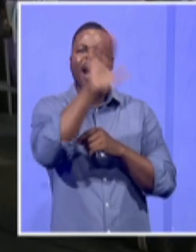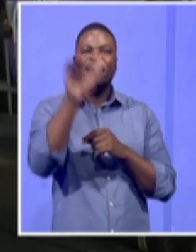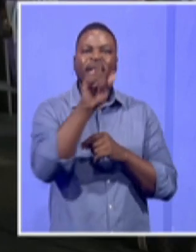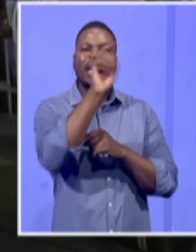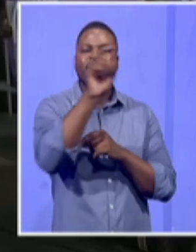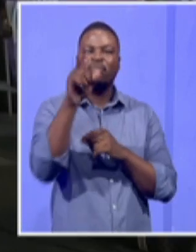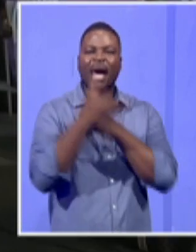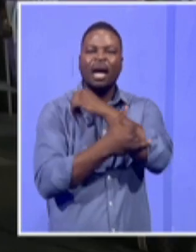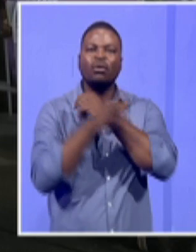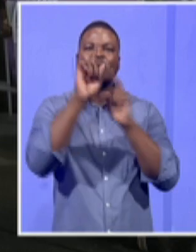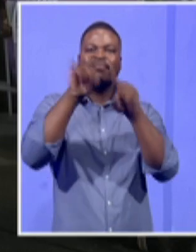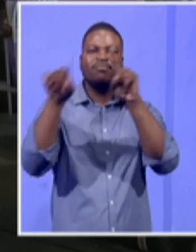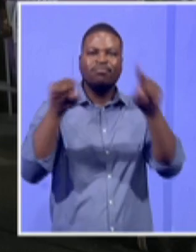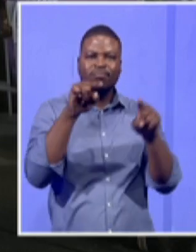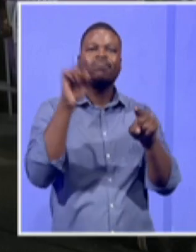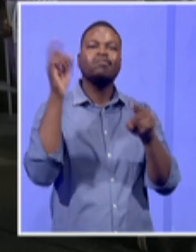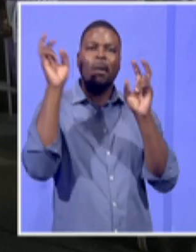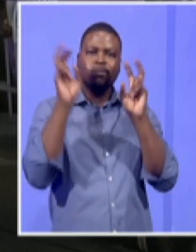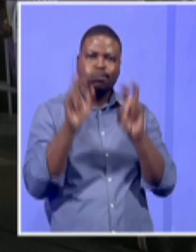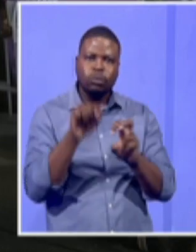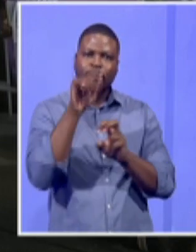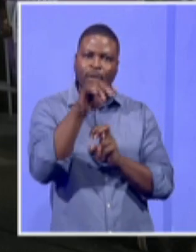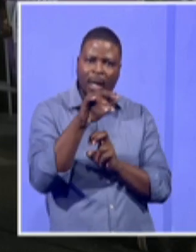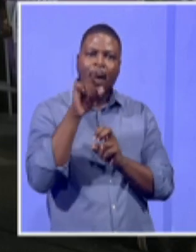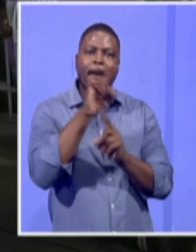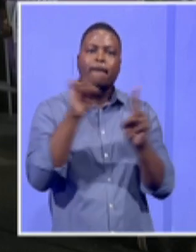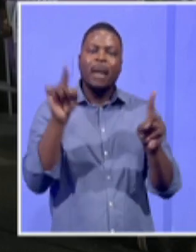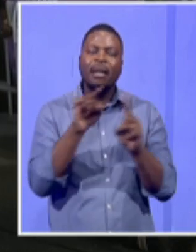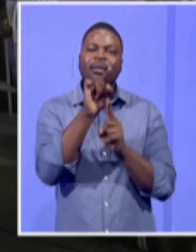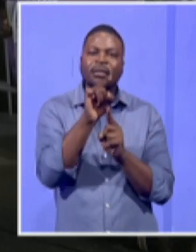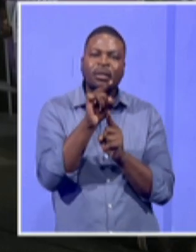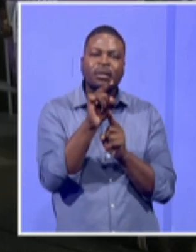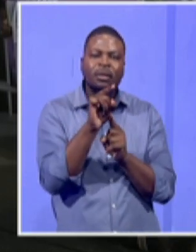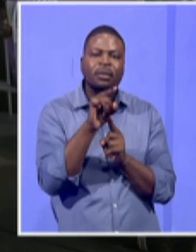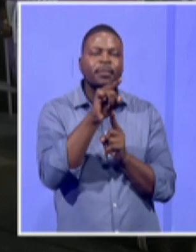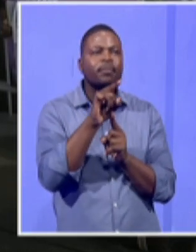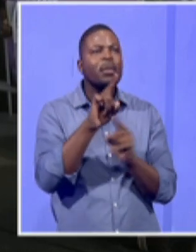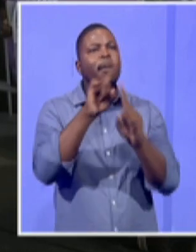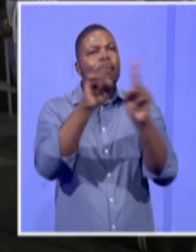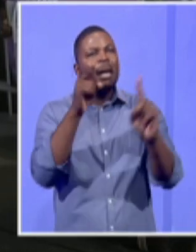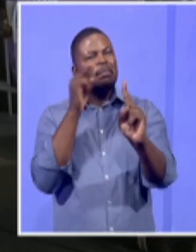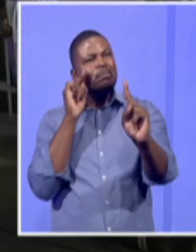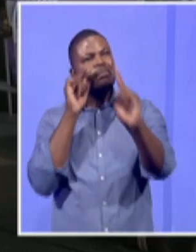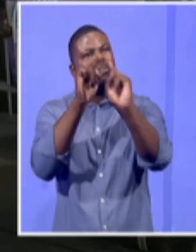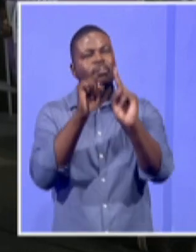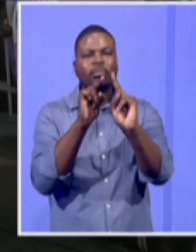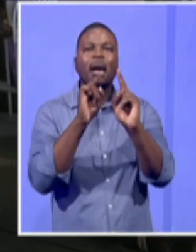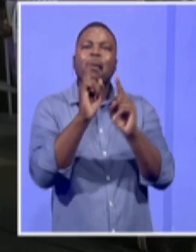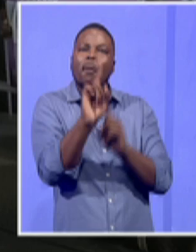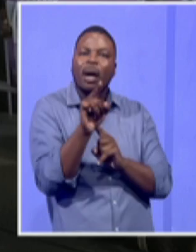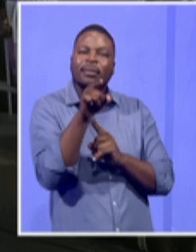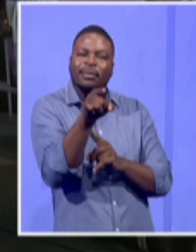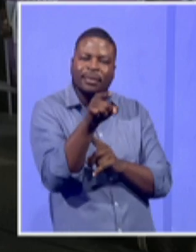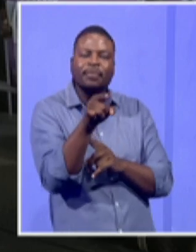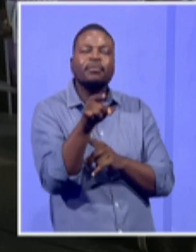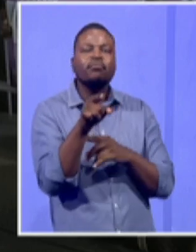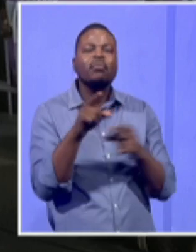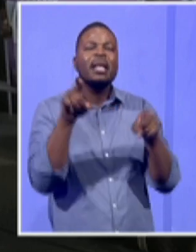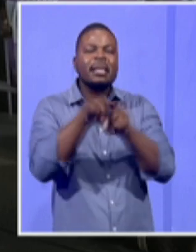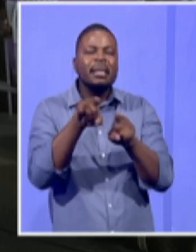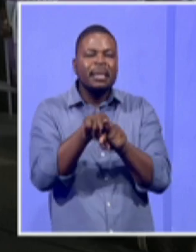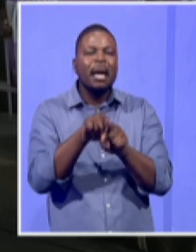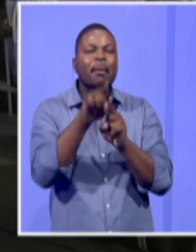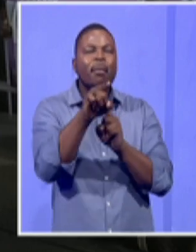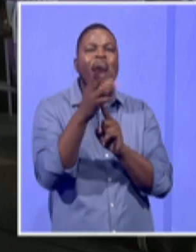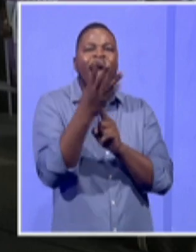and government services and where those two things meet? I mean, your optimism and where we still have gaping holes and a lot of work to do in